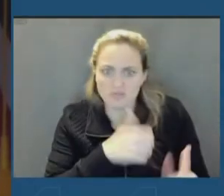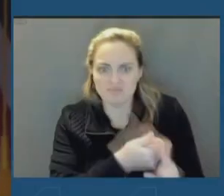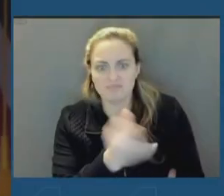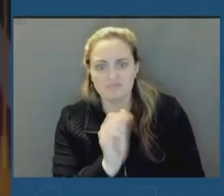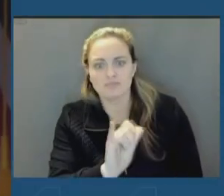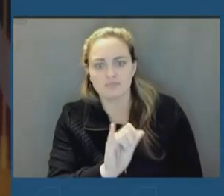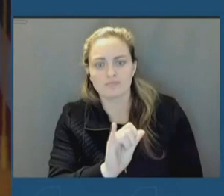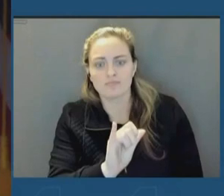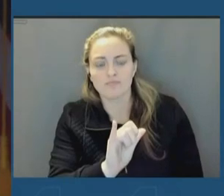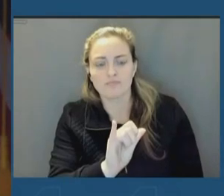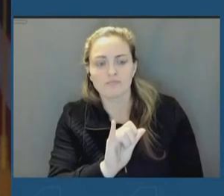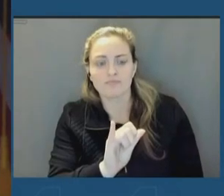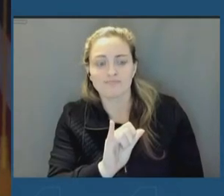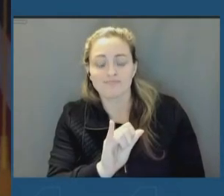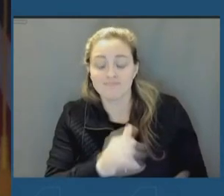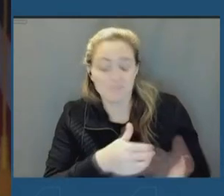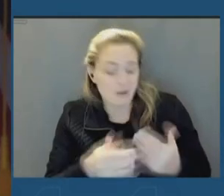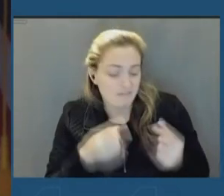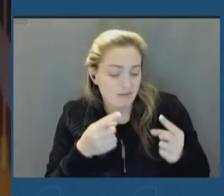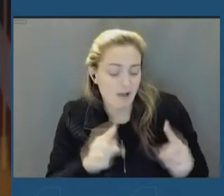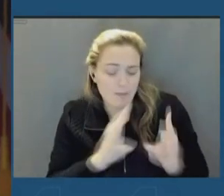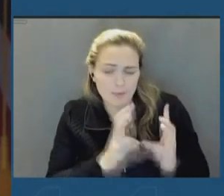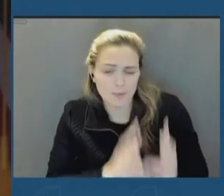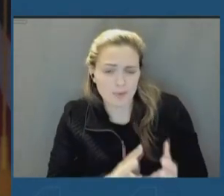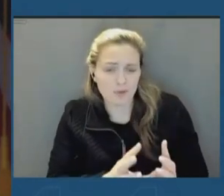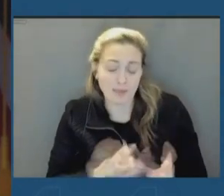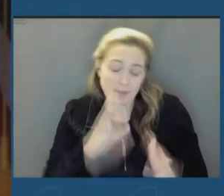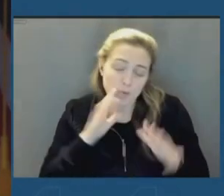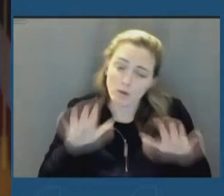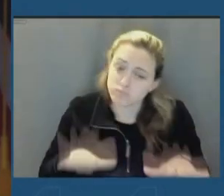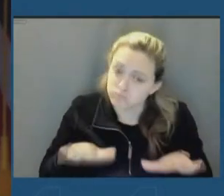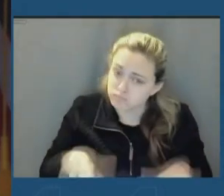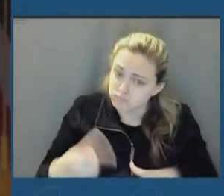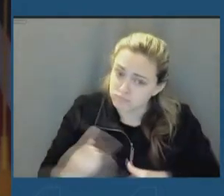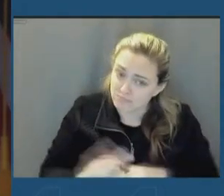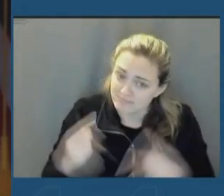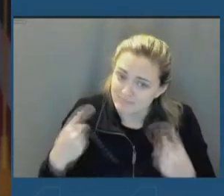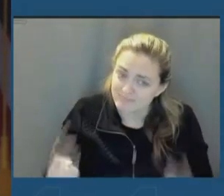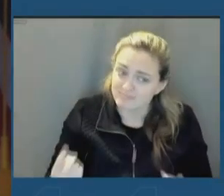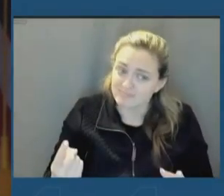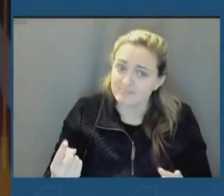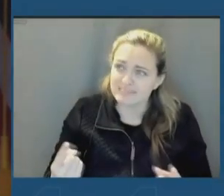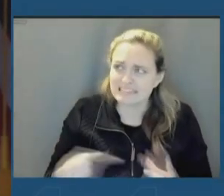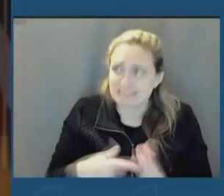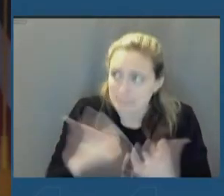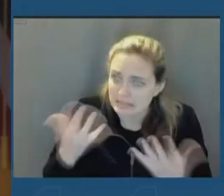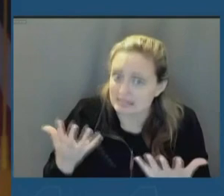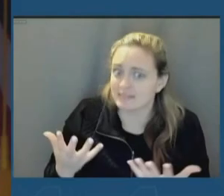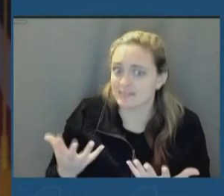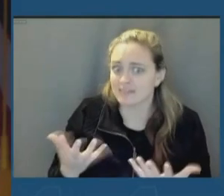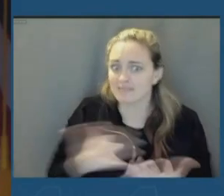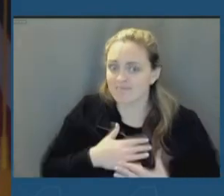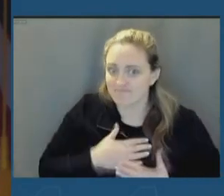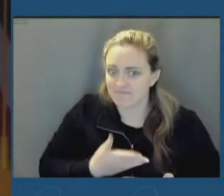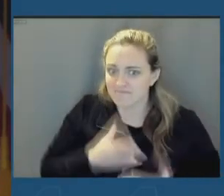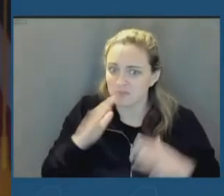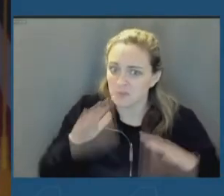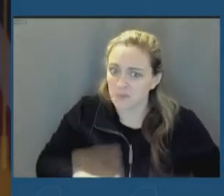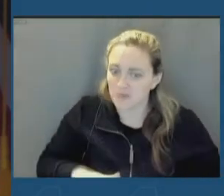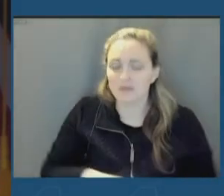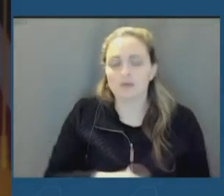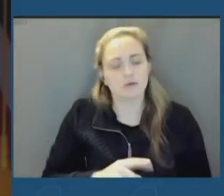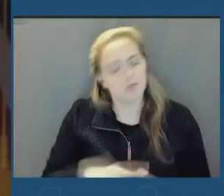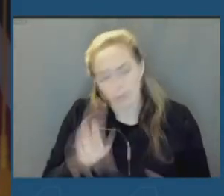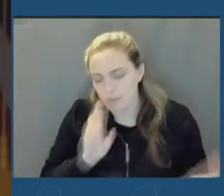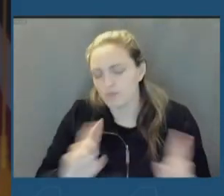that whatever Mother Nature brings, and maybe we can get her to calm down one of these days, show some mercy on us, we'll be ready.